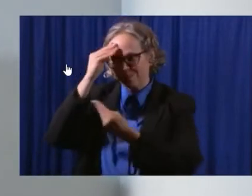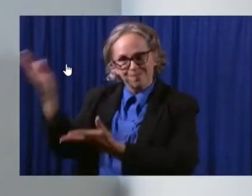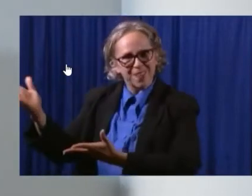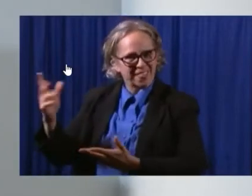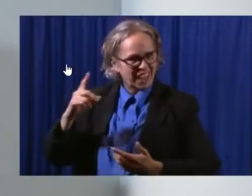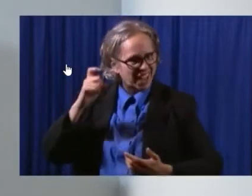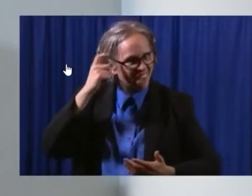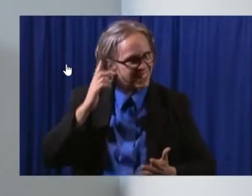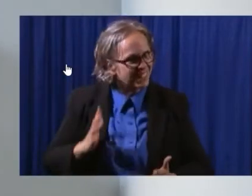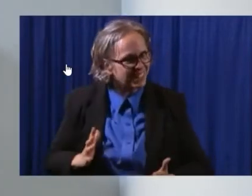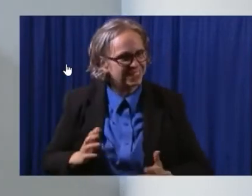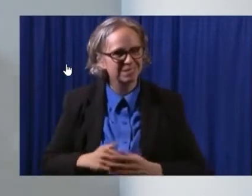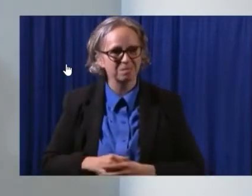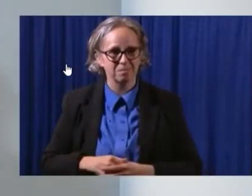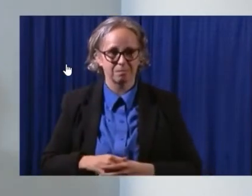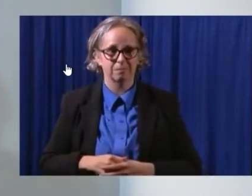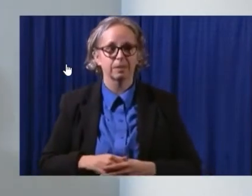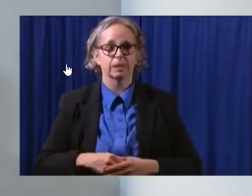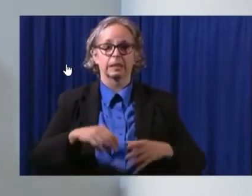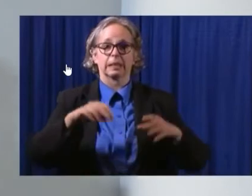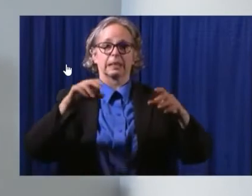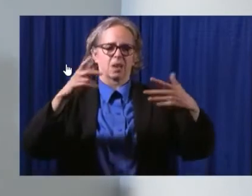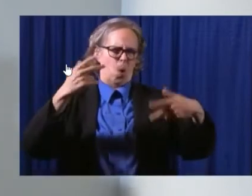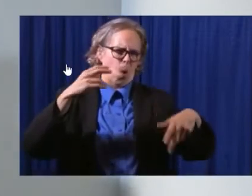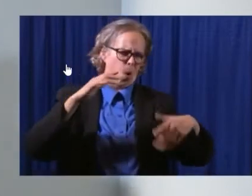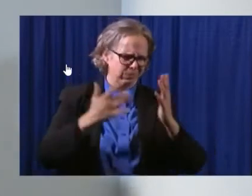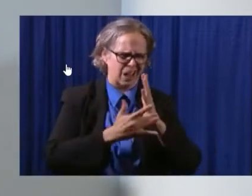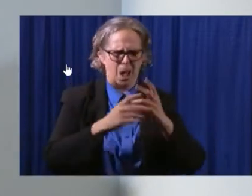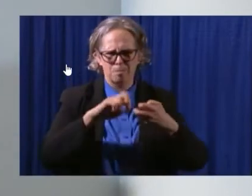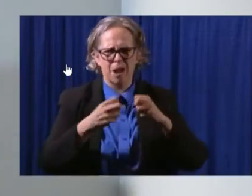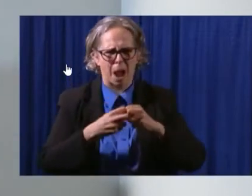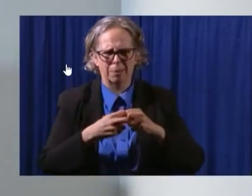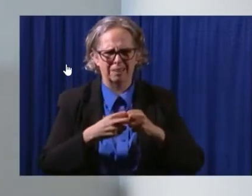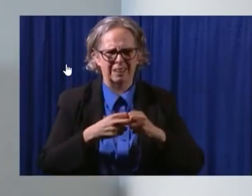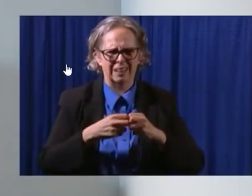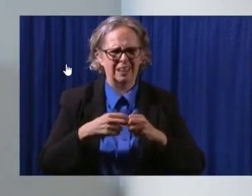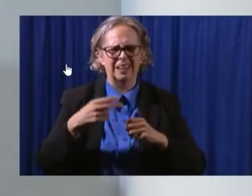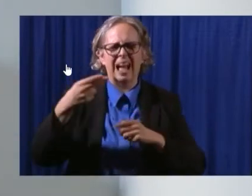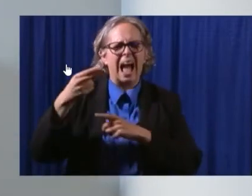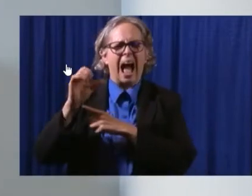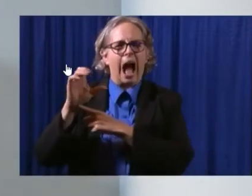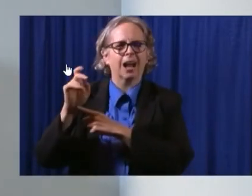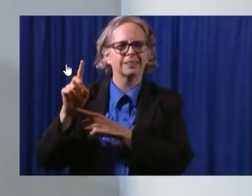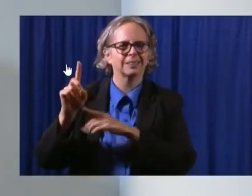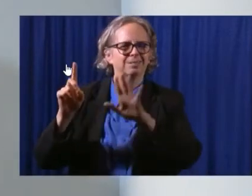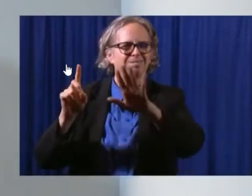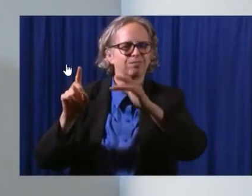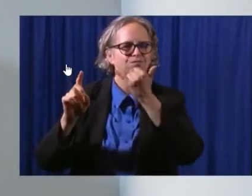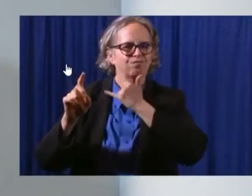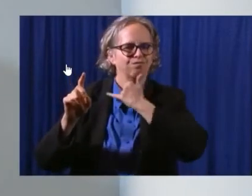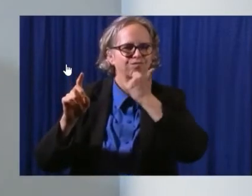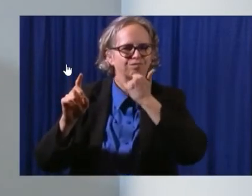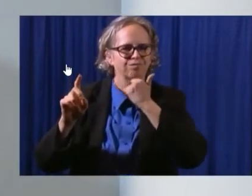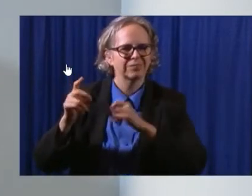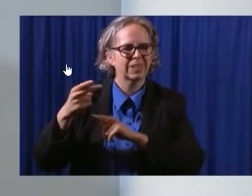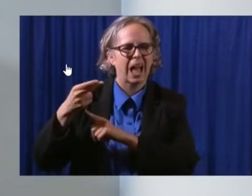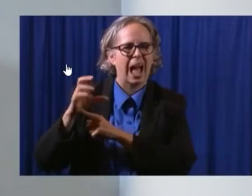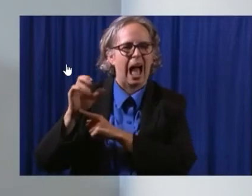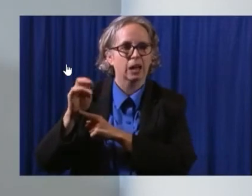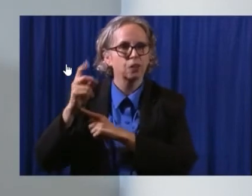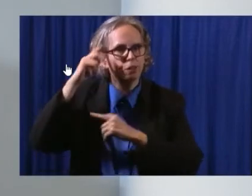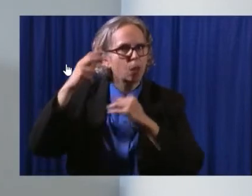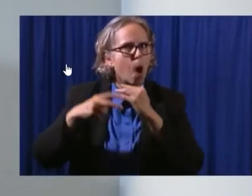while they're having technical issues, they weren't hacked. So they're working through these. They did want to let us know,